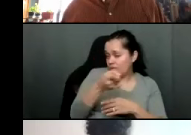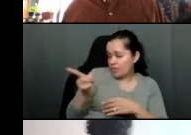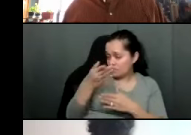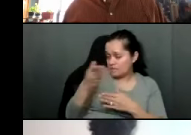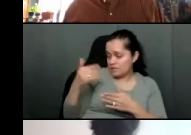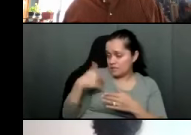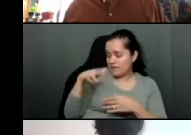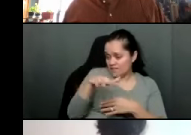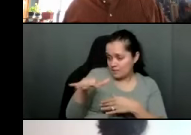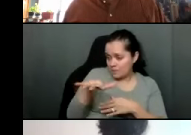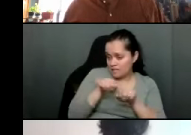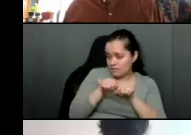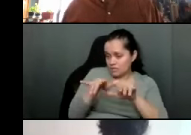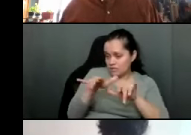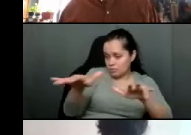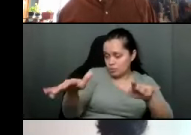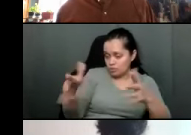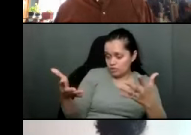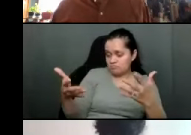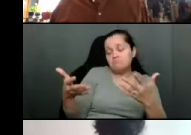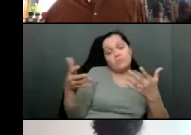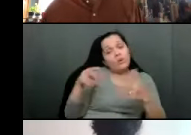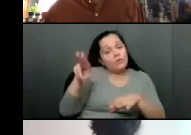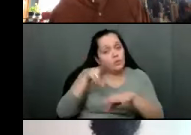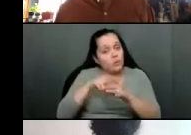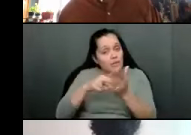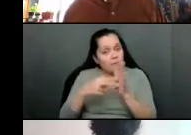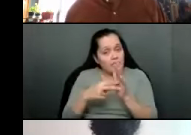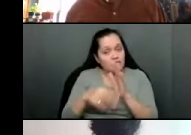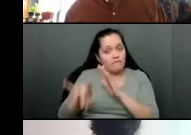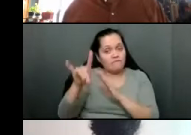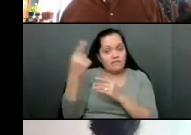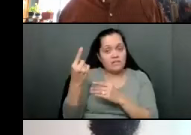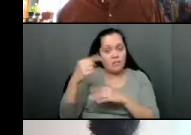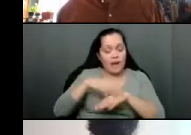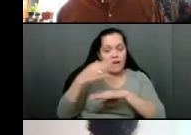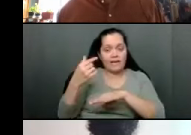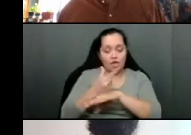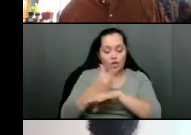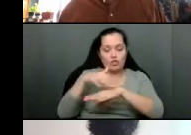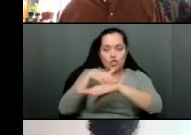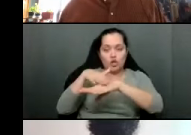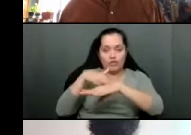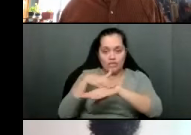a spatial distribution, which usually means that they're found somewhere on the Earth's surface.